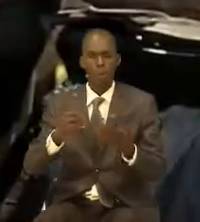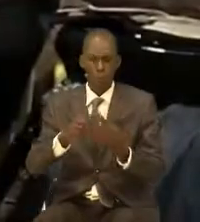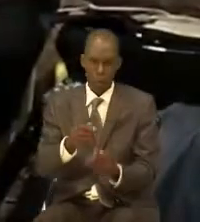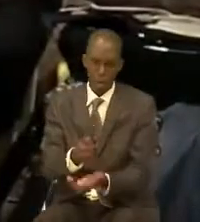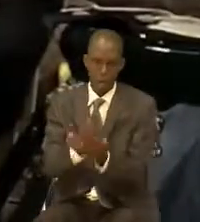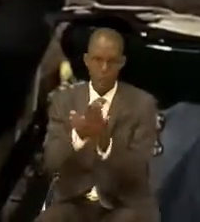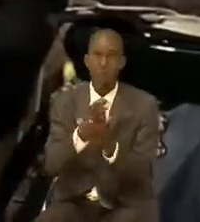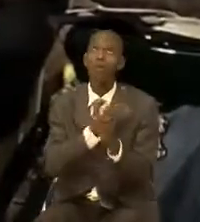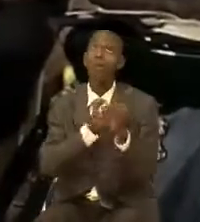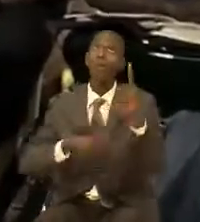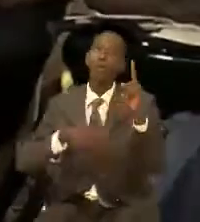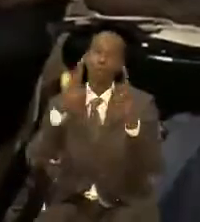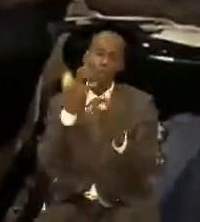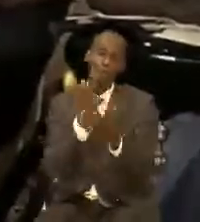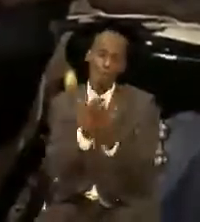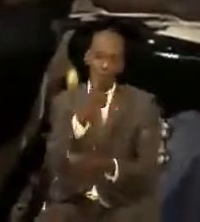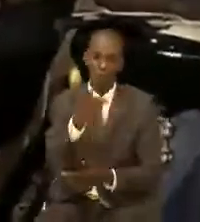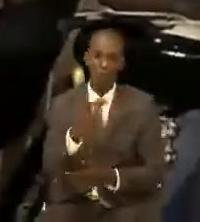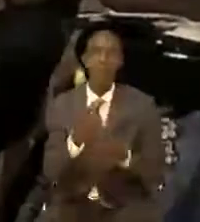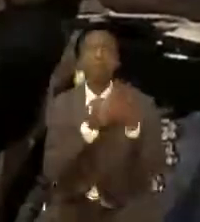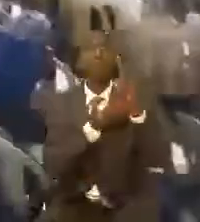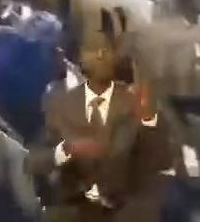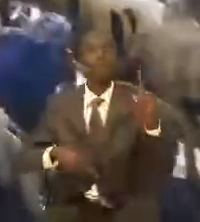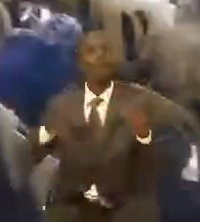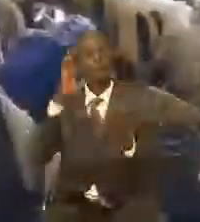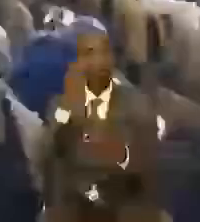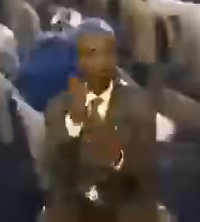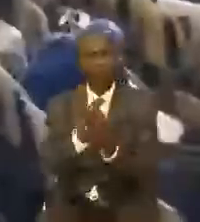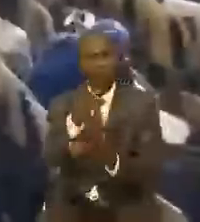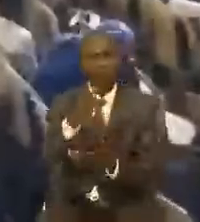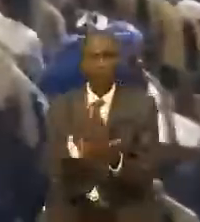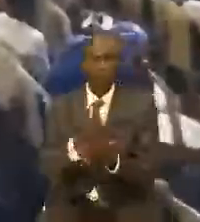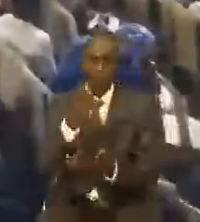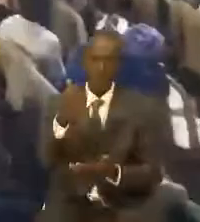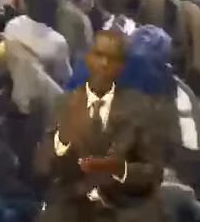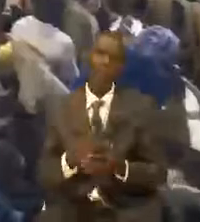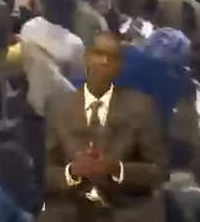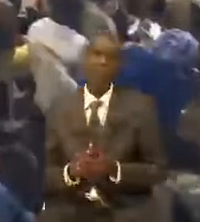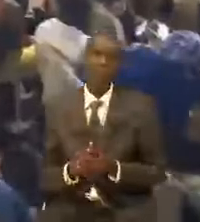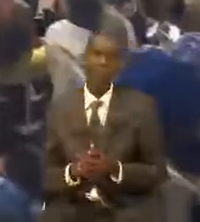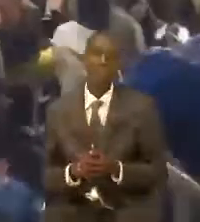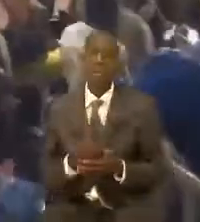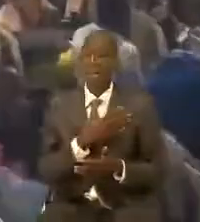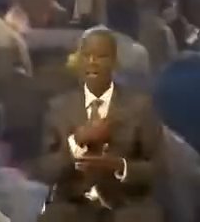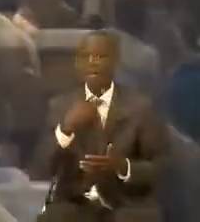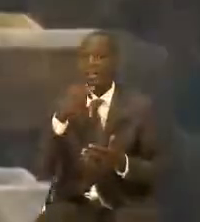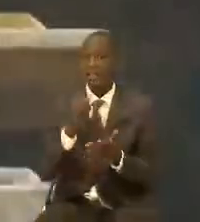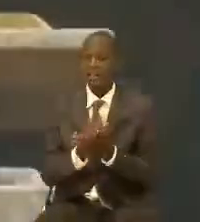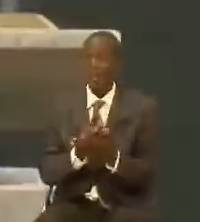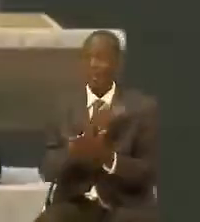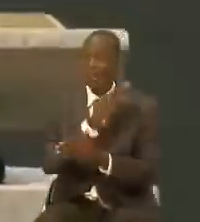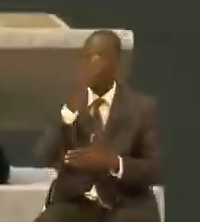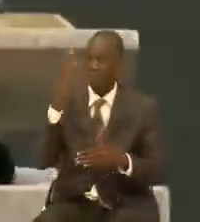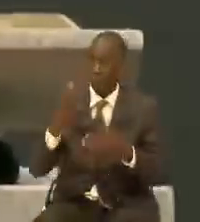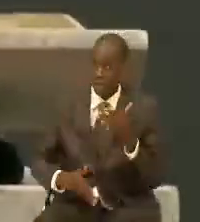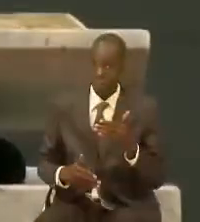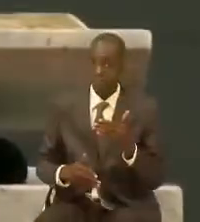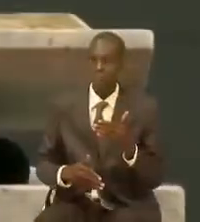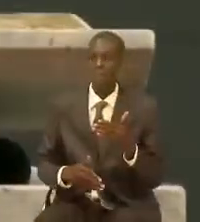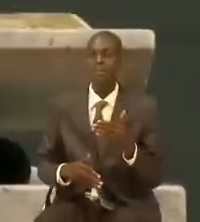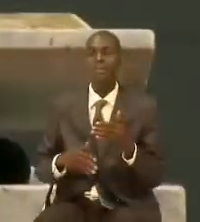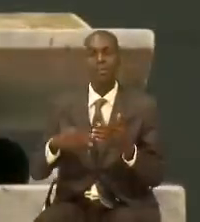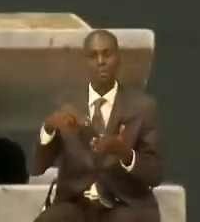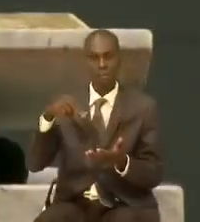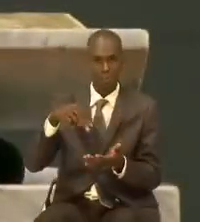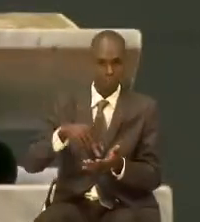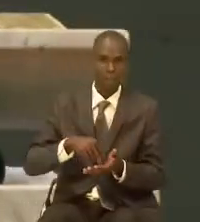you i said they will help you and he says doctrinally stand firm you